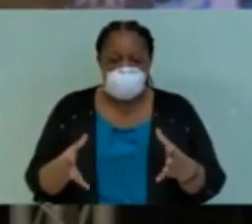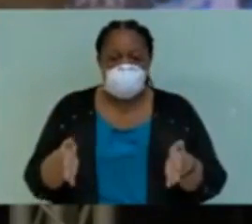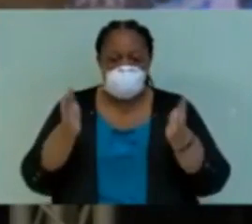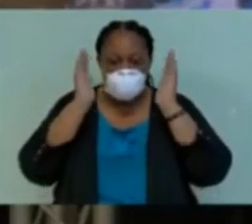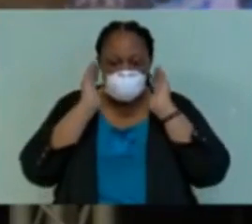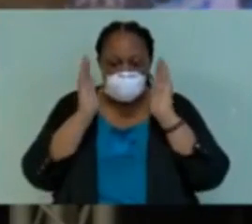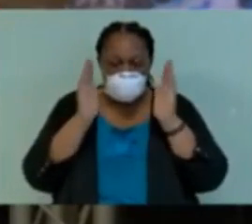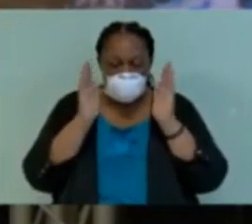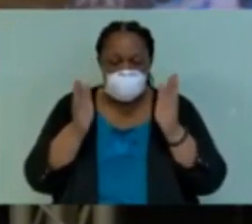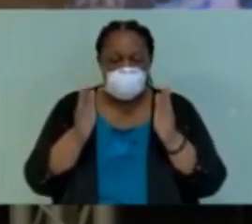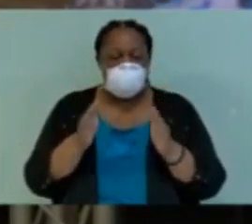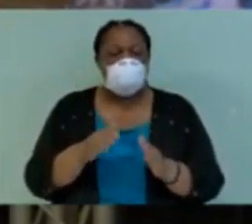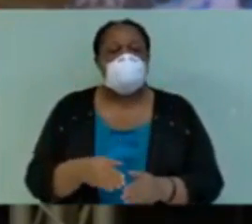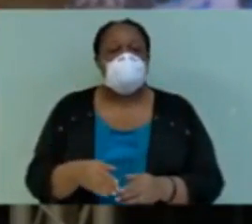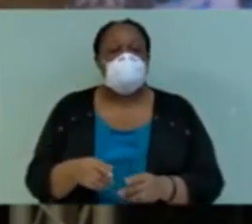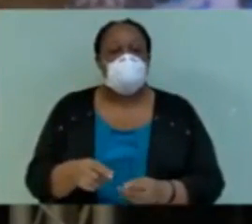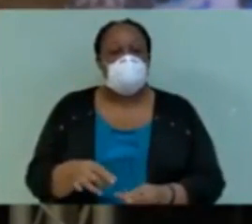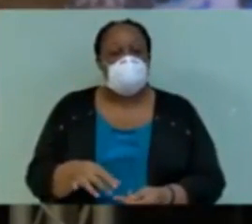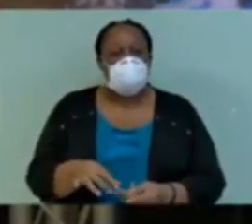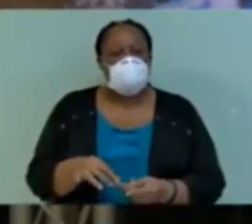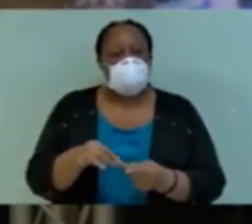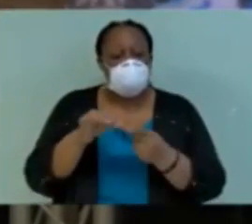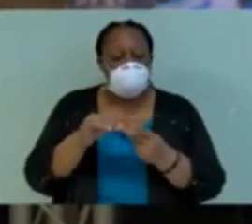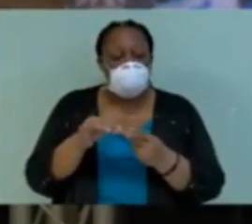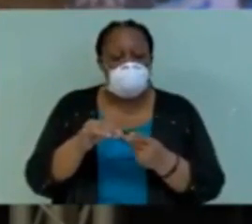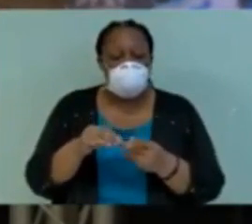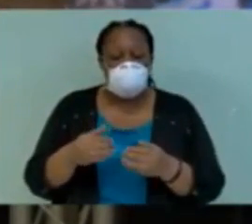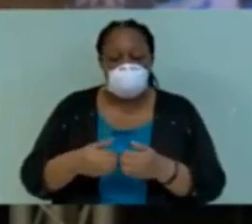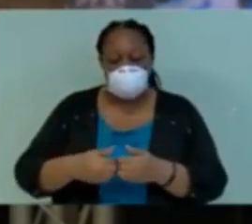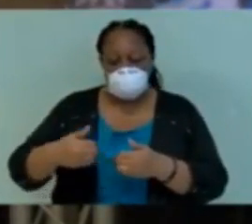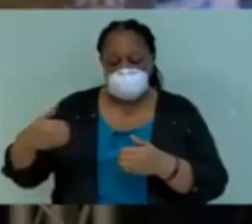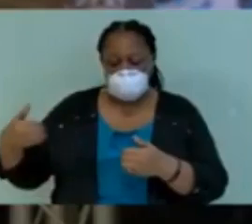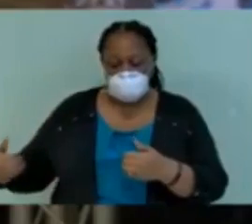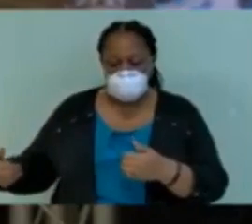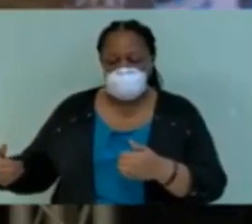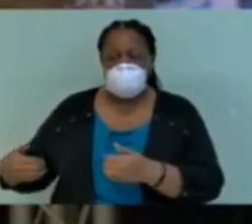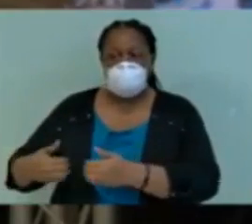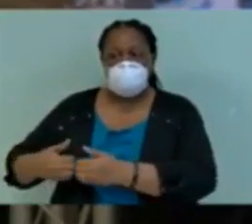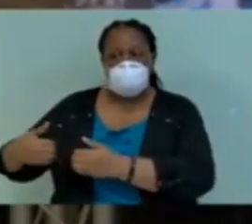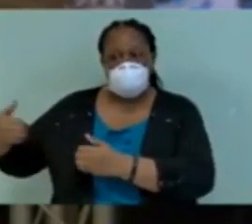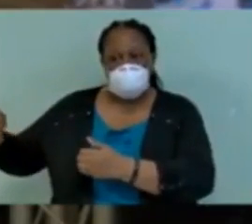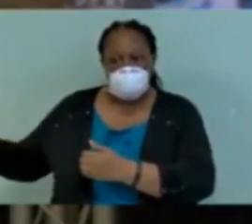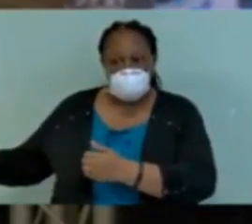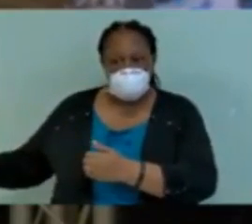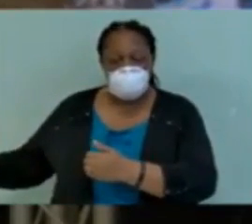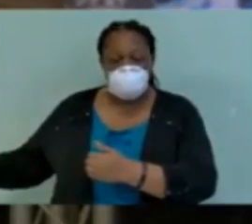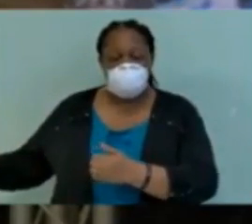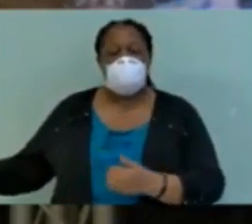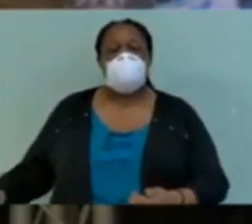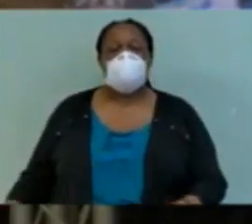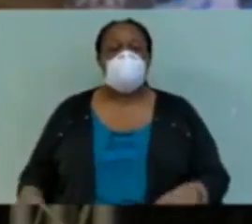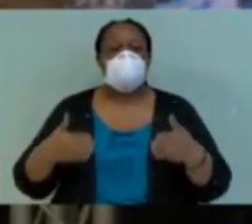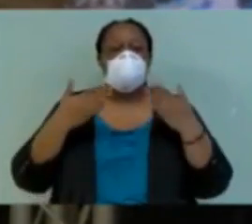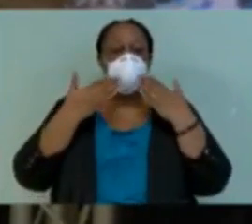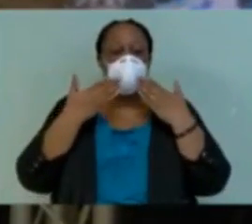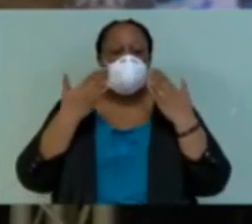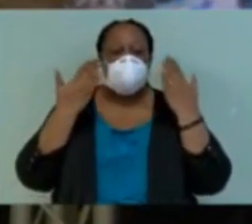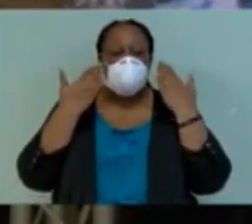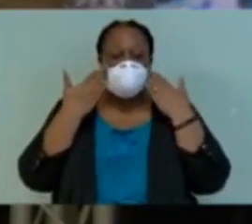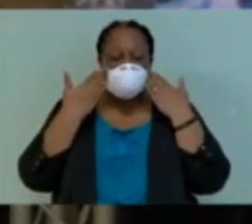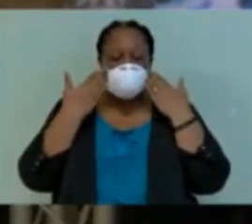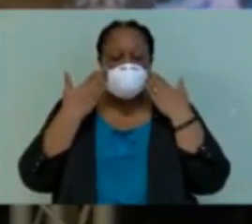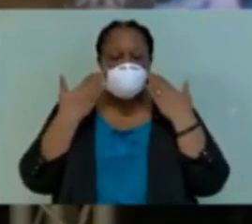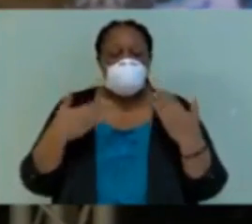come for enforcement. We will continue to make our appeals to residents to